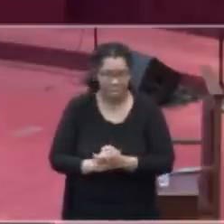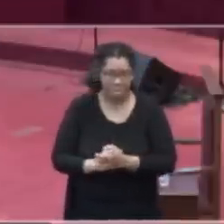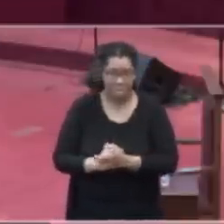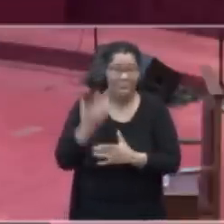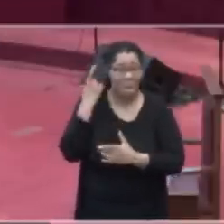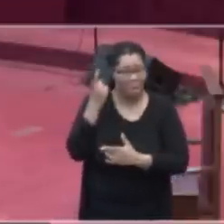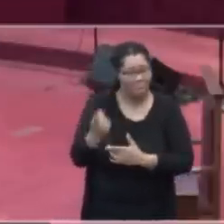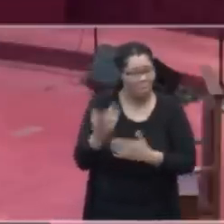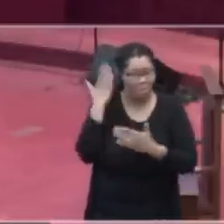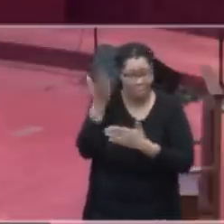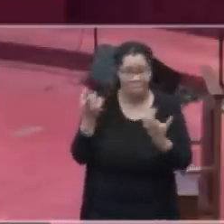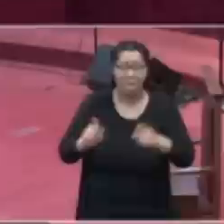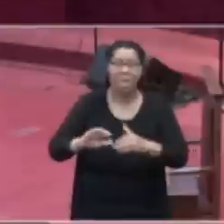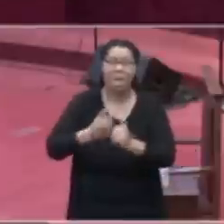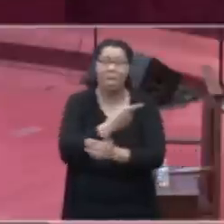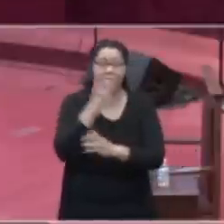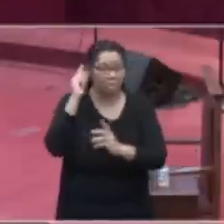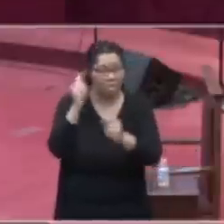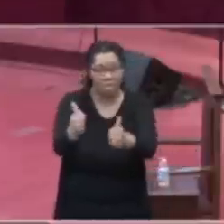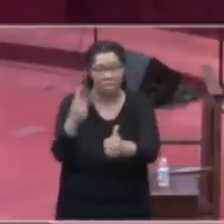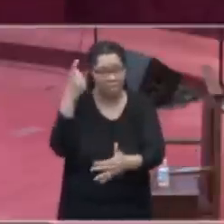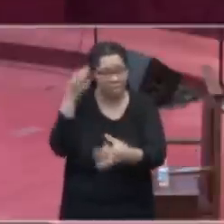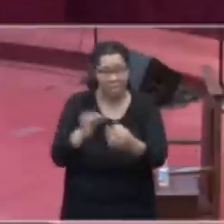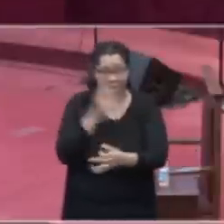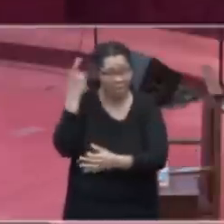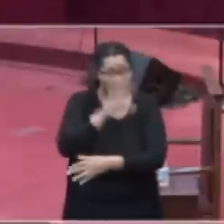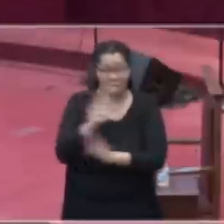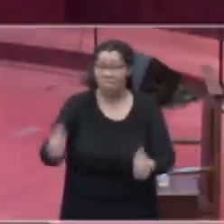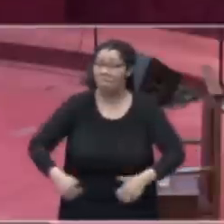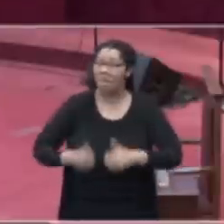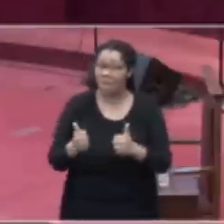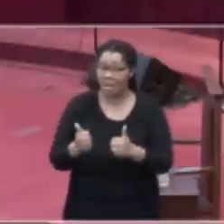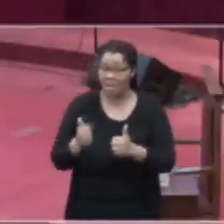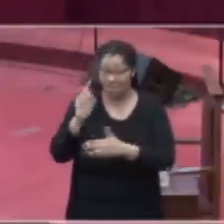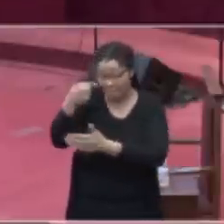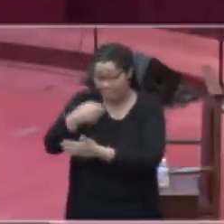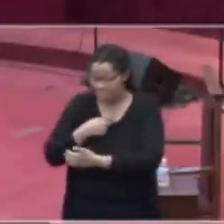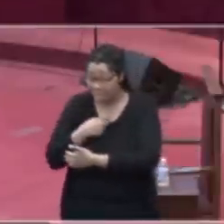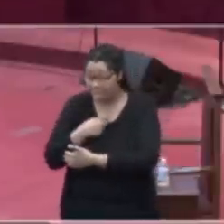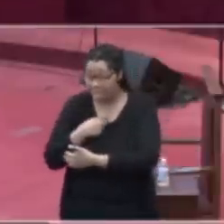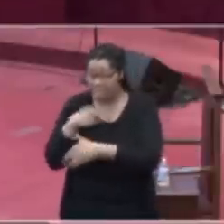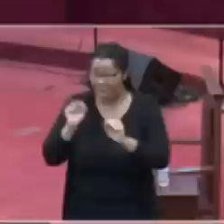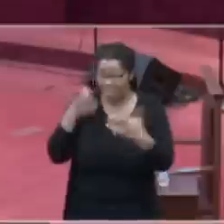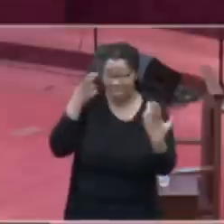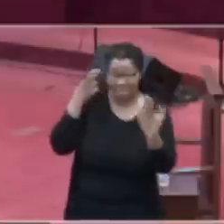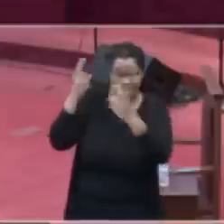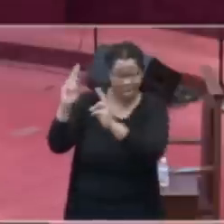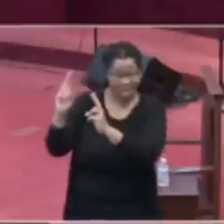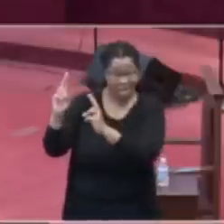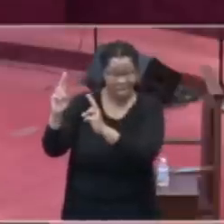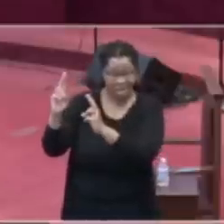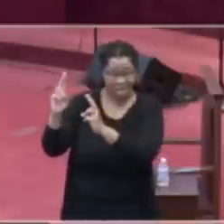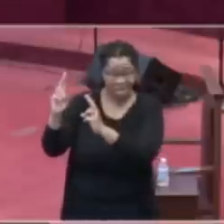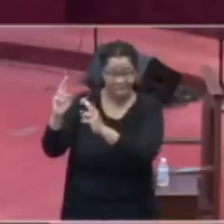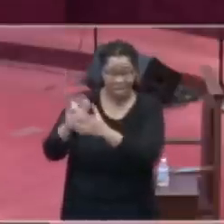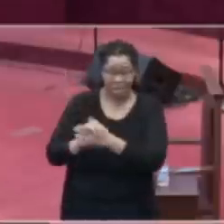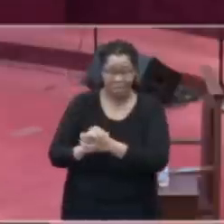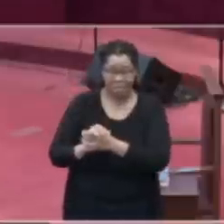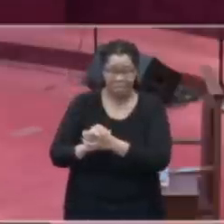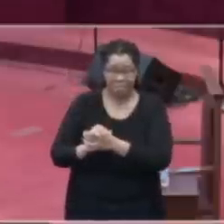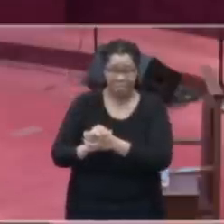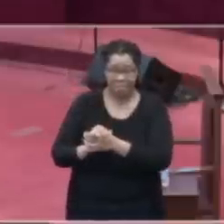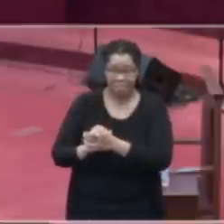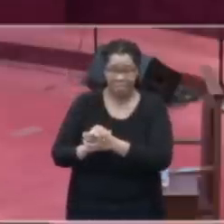come only because you decide in your life that for me to honor God, I'm not